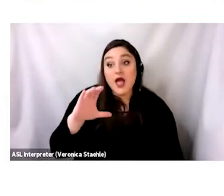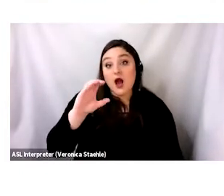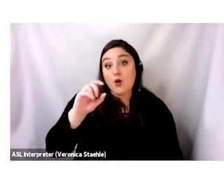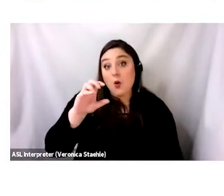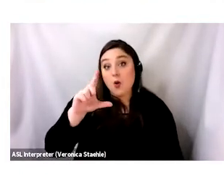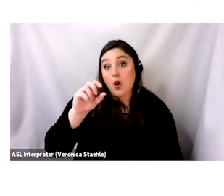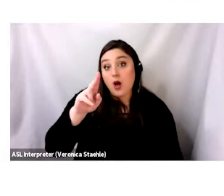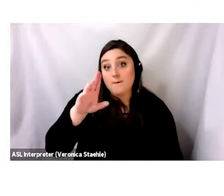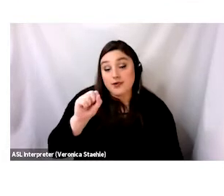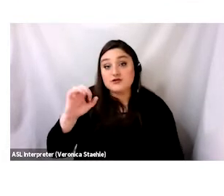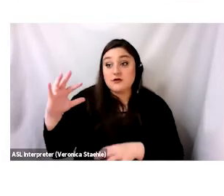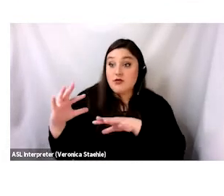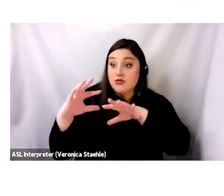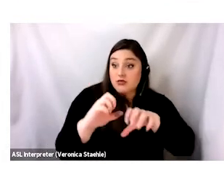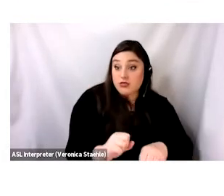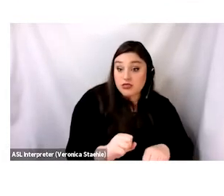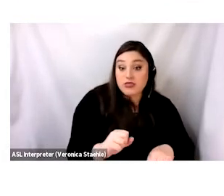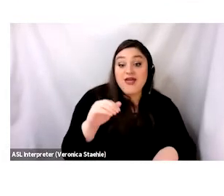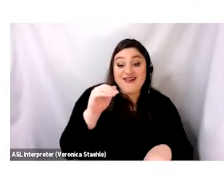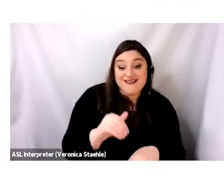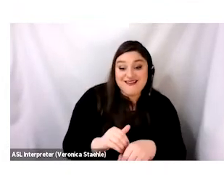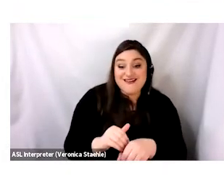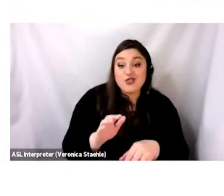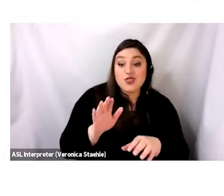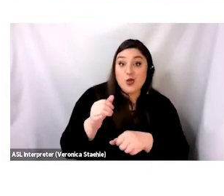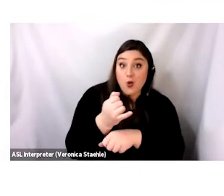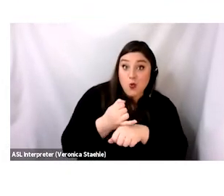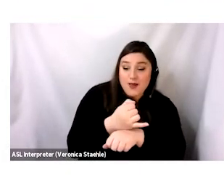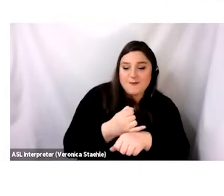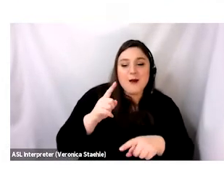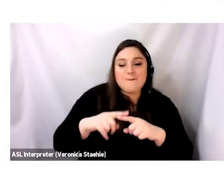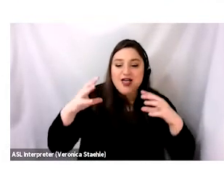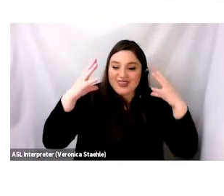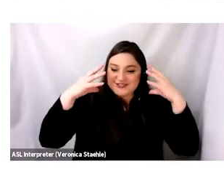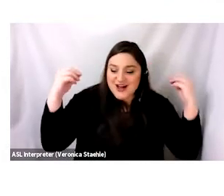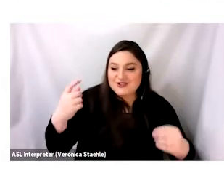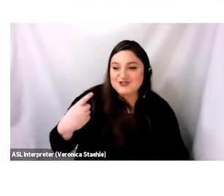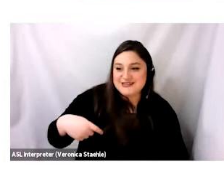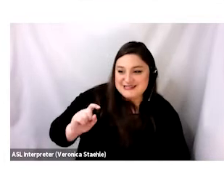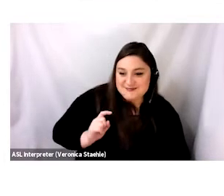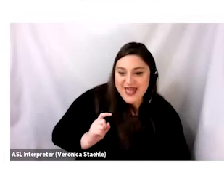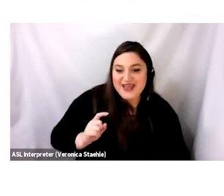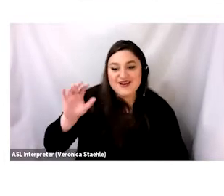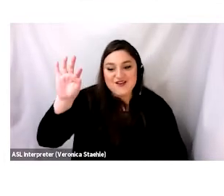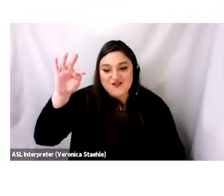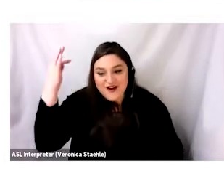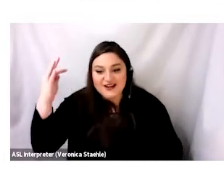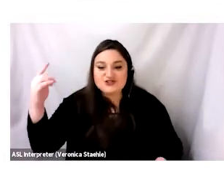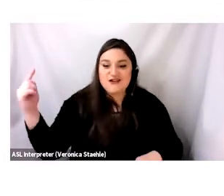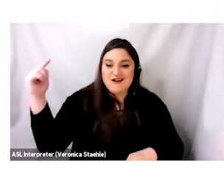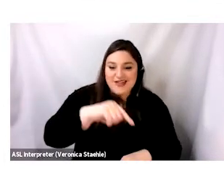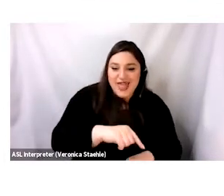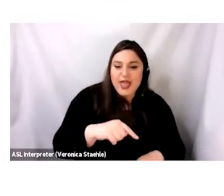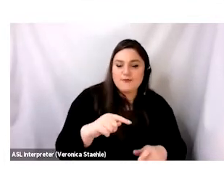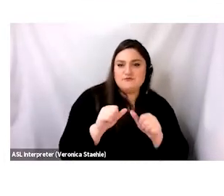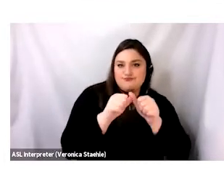Spain, but the Dutch, the French, and the British also followed one another to the region and established a long-term presence.